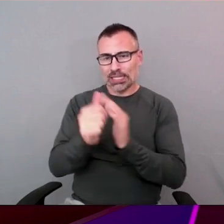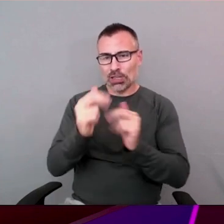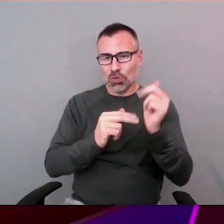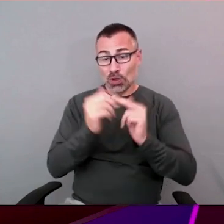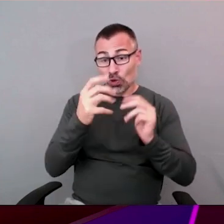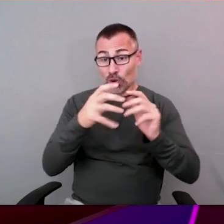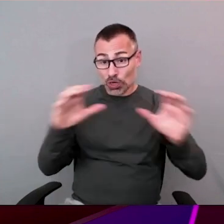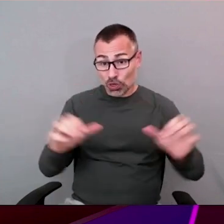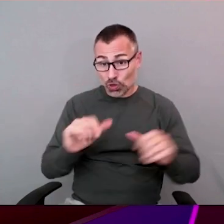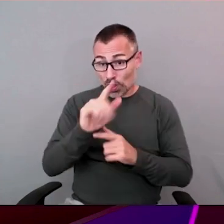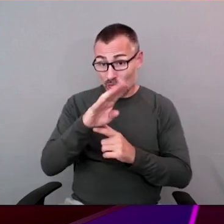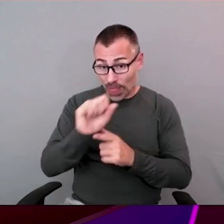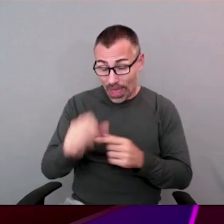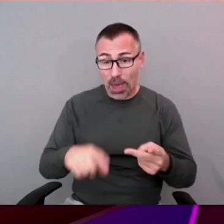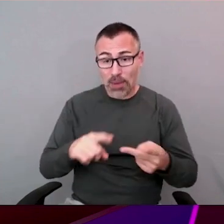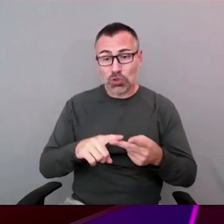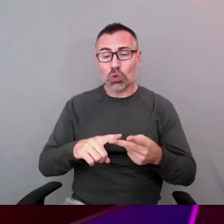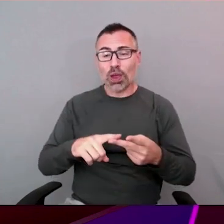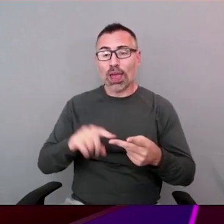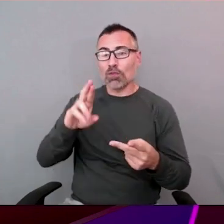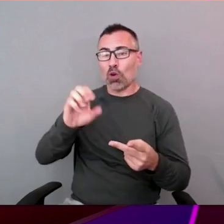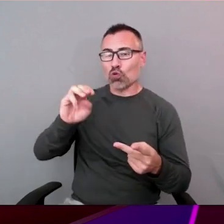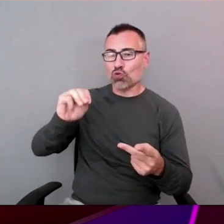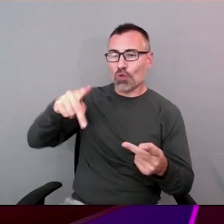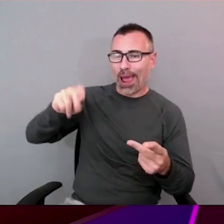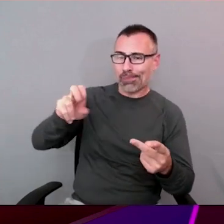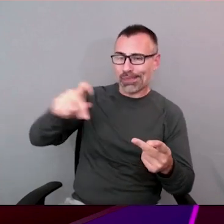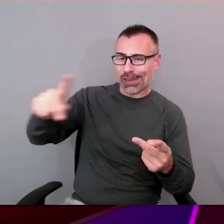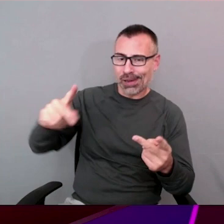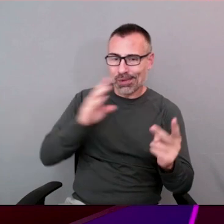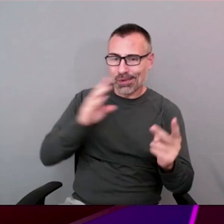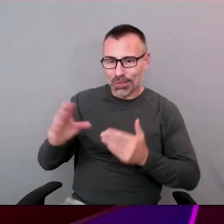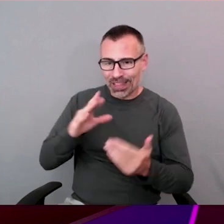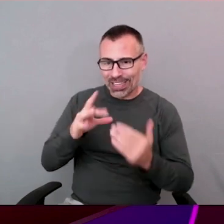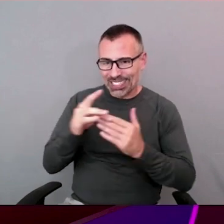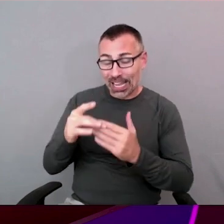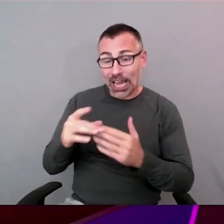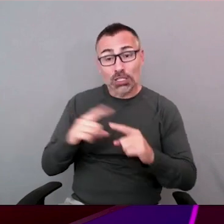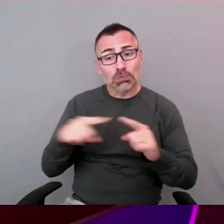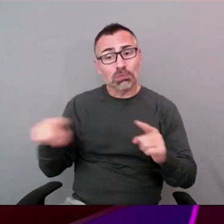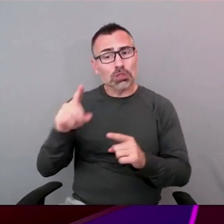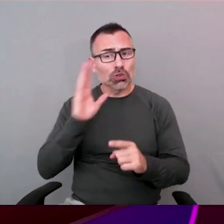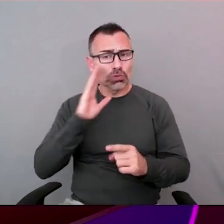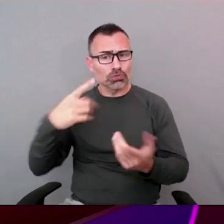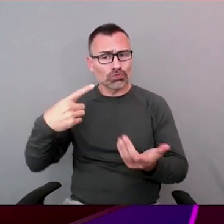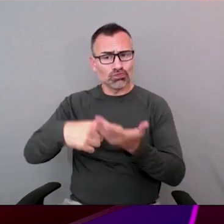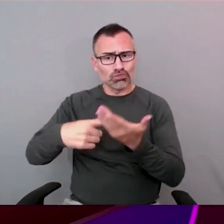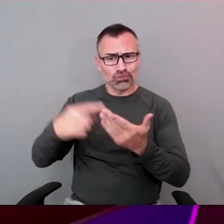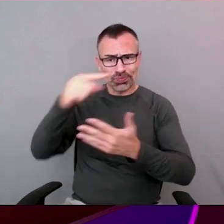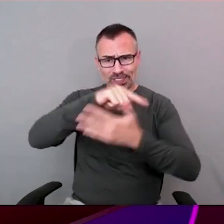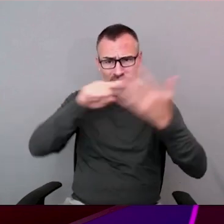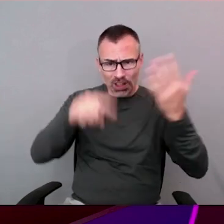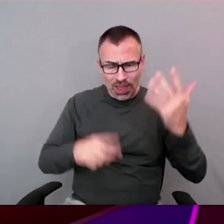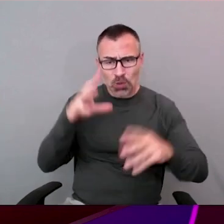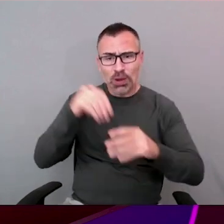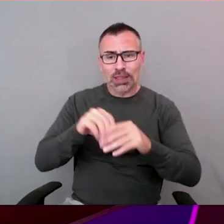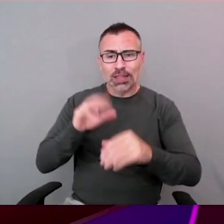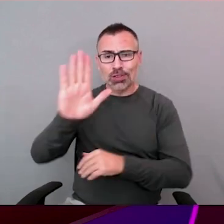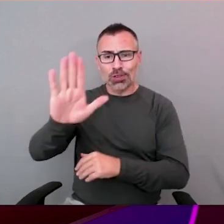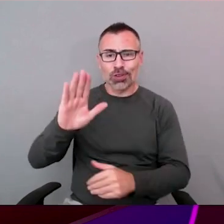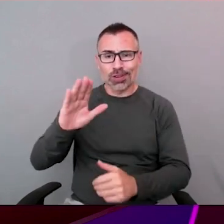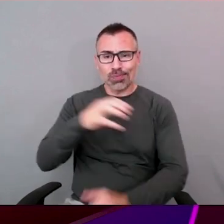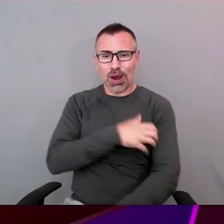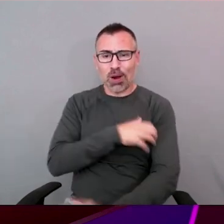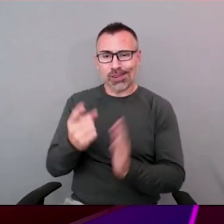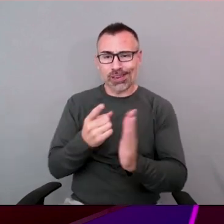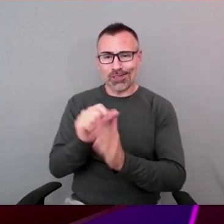ramp-up plans and guides to kind of help people. But you walk through all of that in the AWS Power Hour, so really cool.